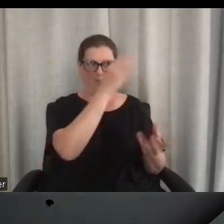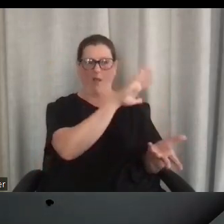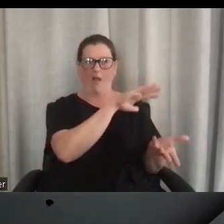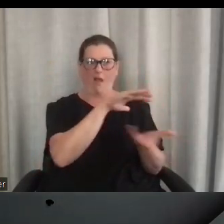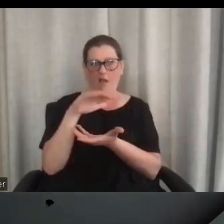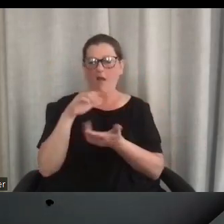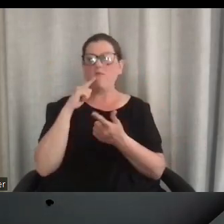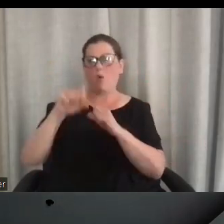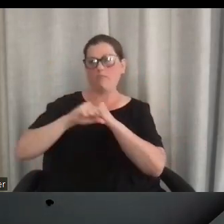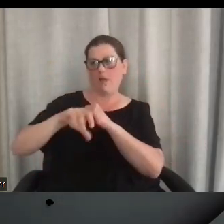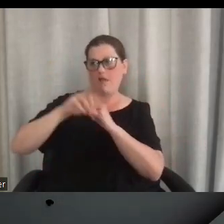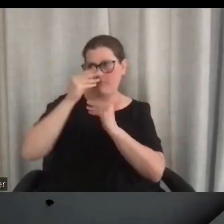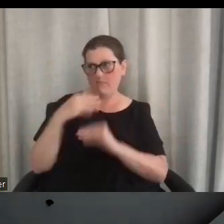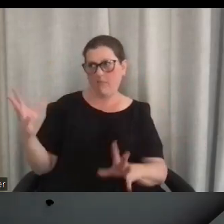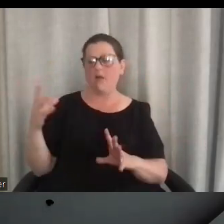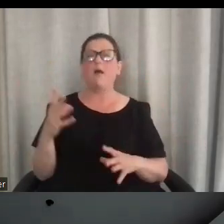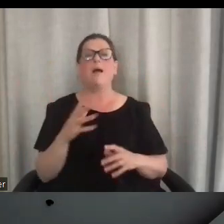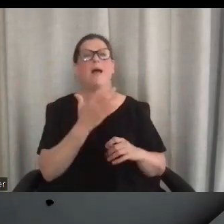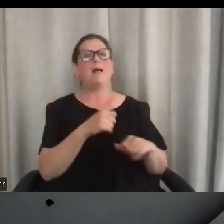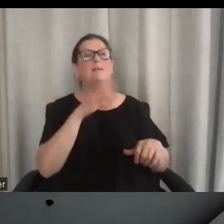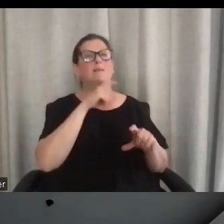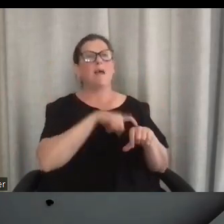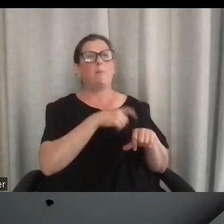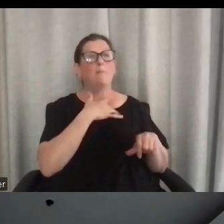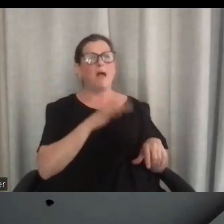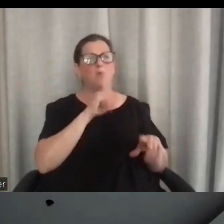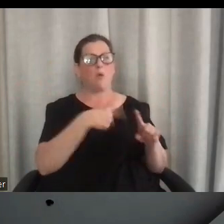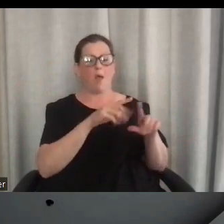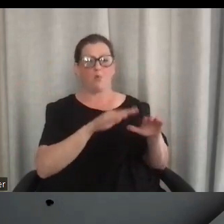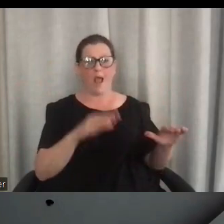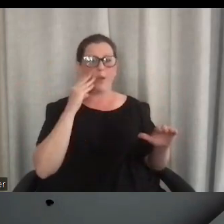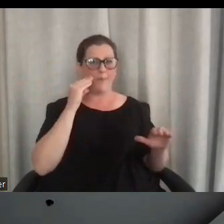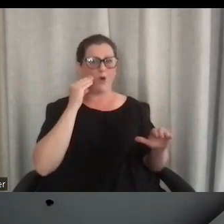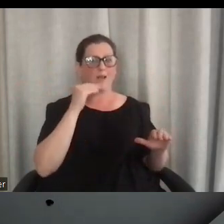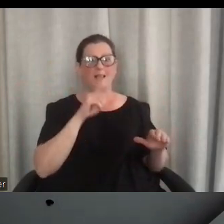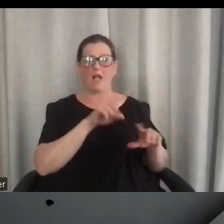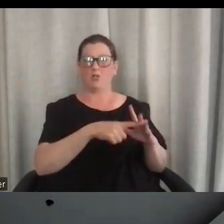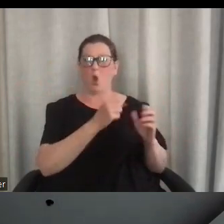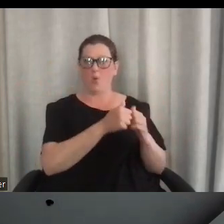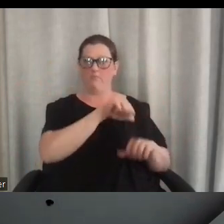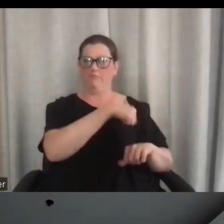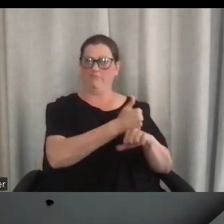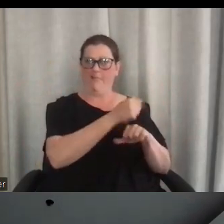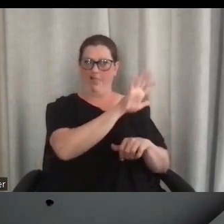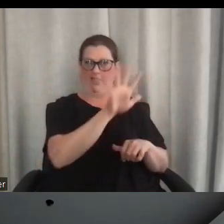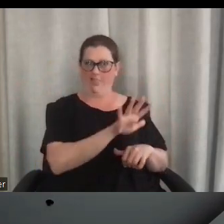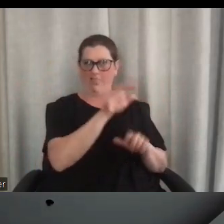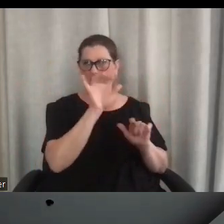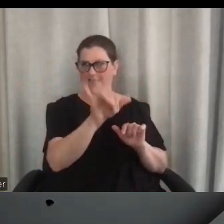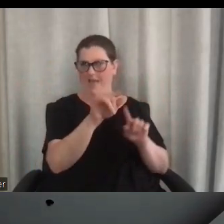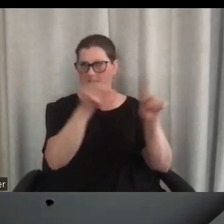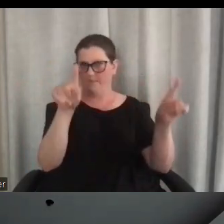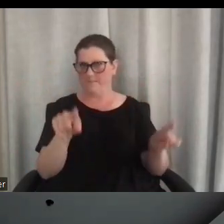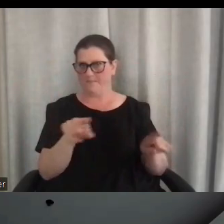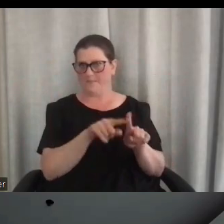So anytime I talk about childhood experiences, I start with this framing. We really can't talk about anything related to public health without talking